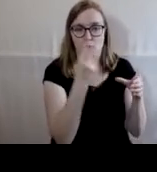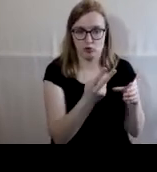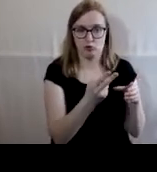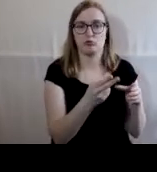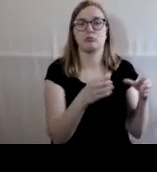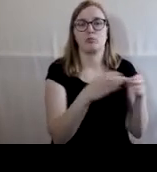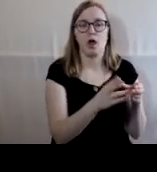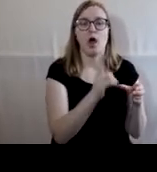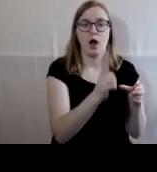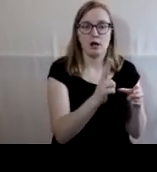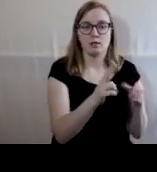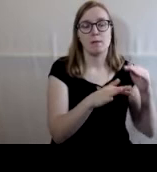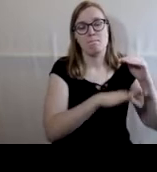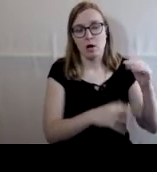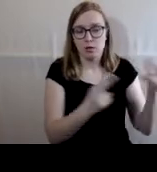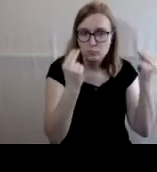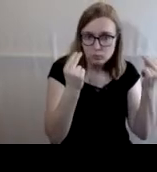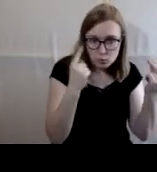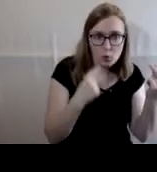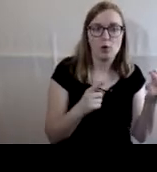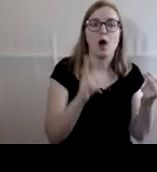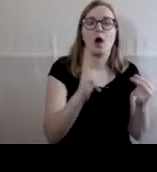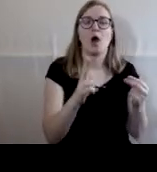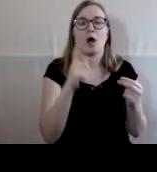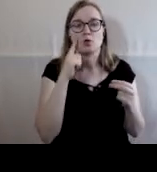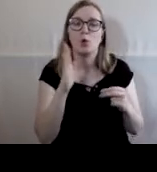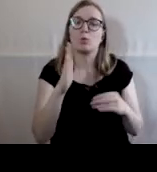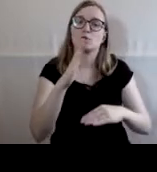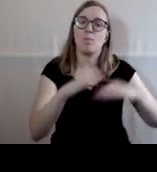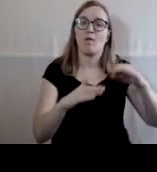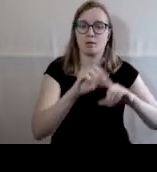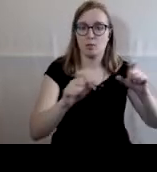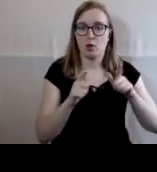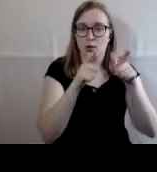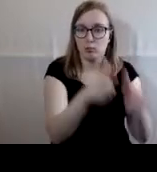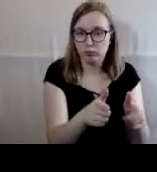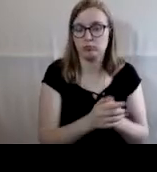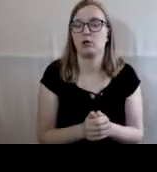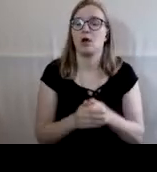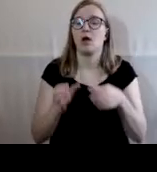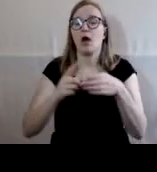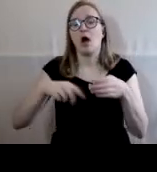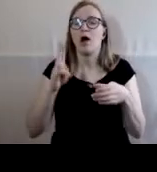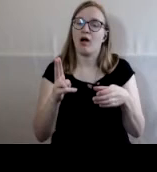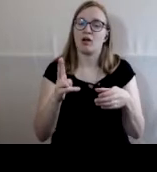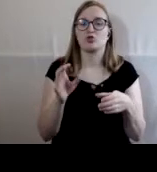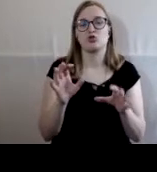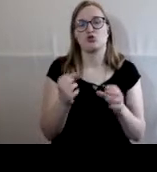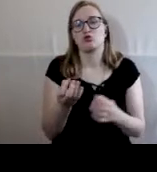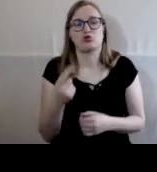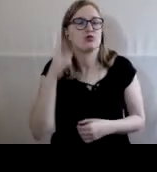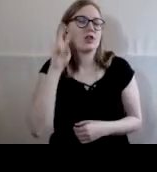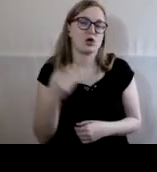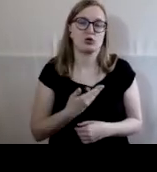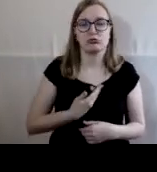vocational training after school, those that are exploring their options, those that clearly are making their way